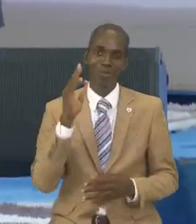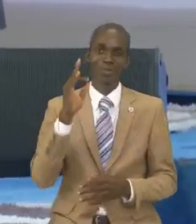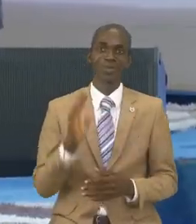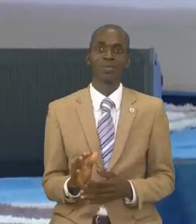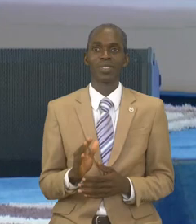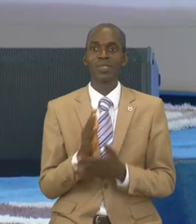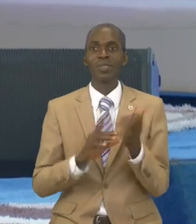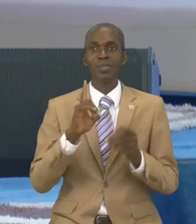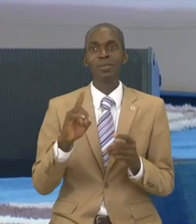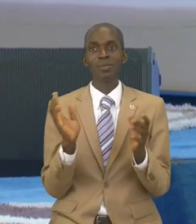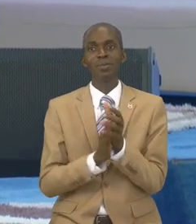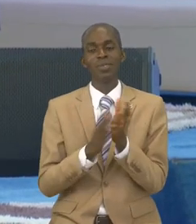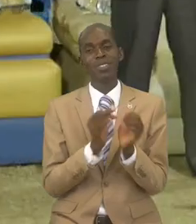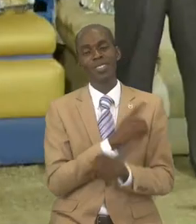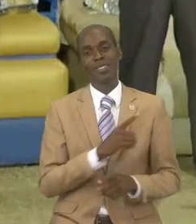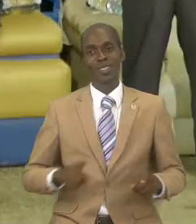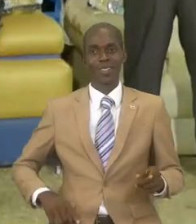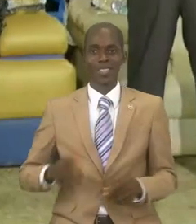Somebody praise the Lord there.